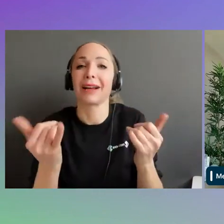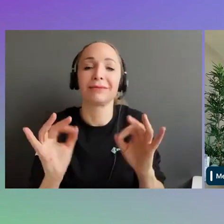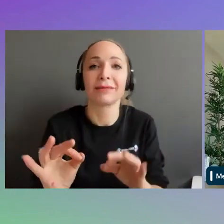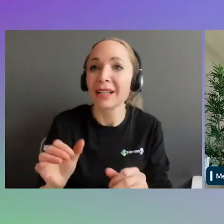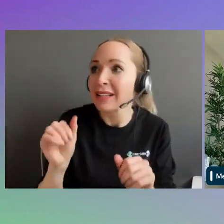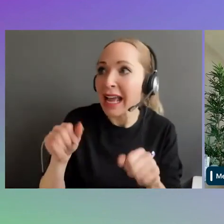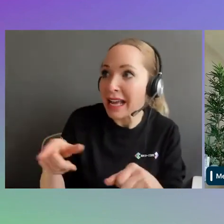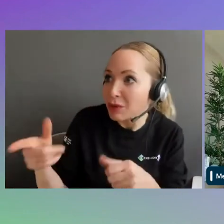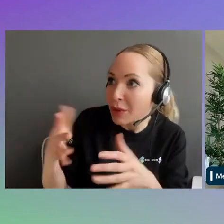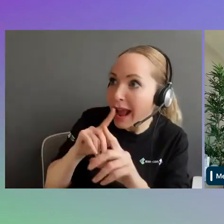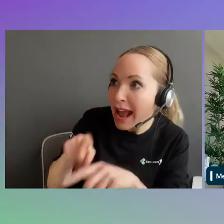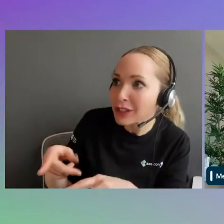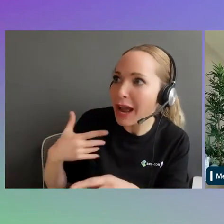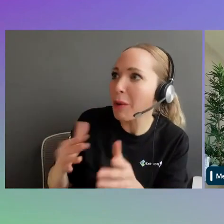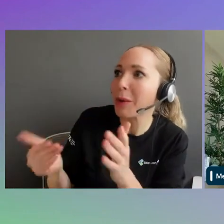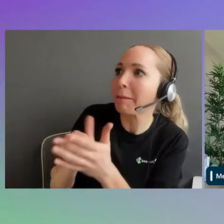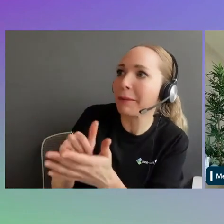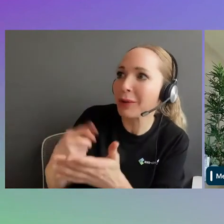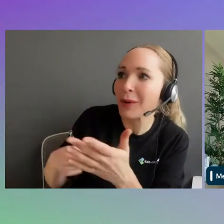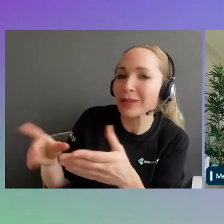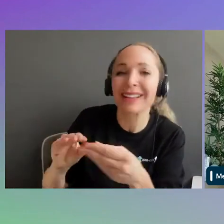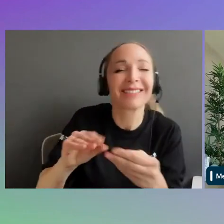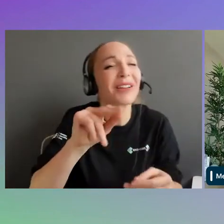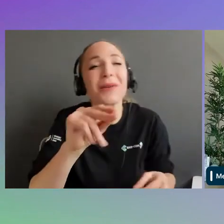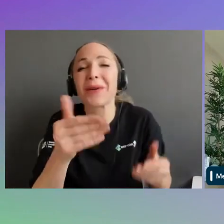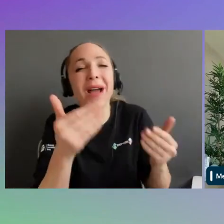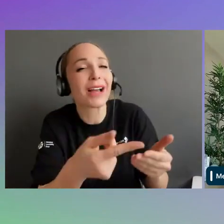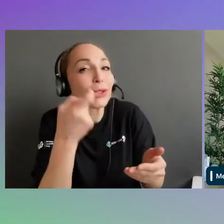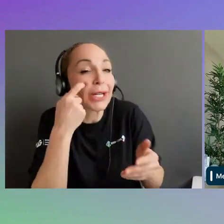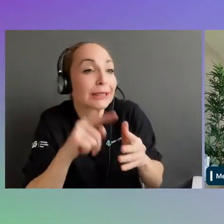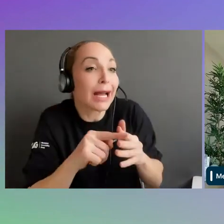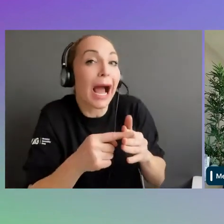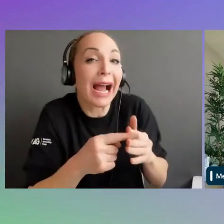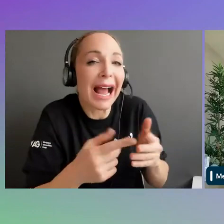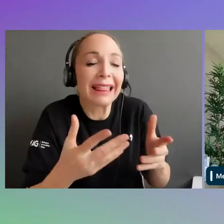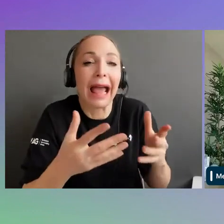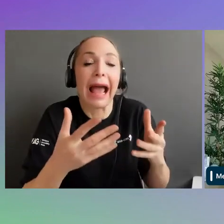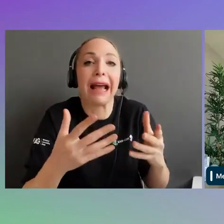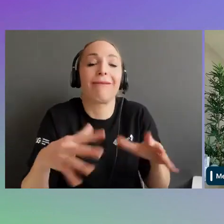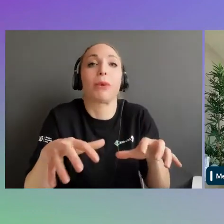you've already said. No, go ahead. We only caught the very beginning of what you were going to say. So okay. Go ahead.